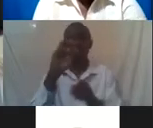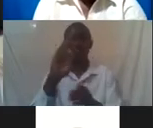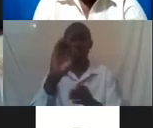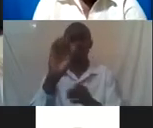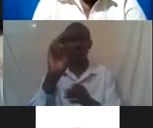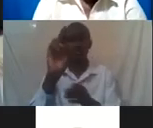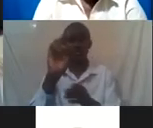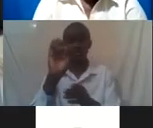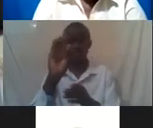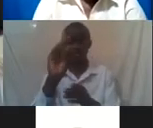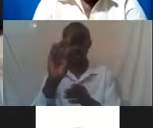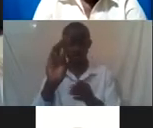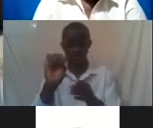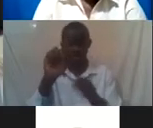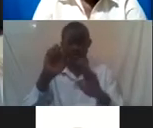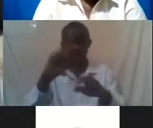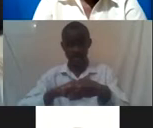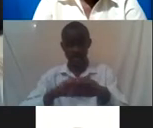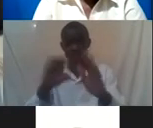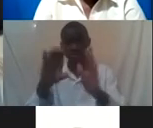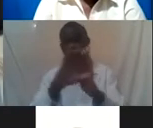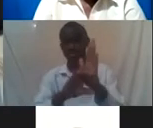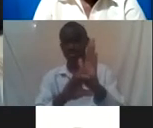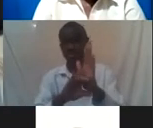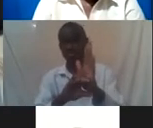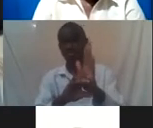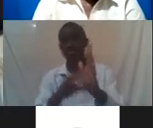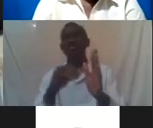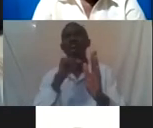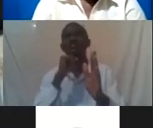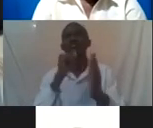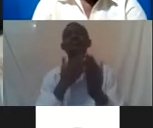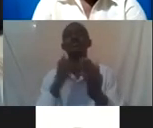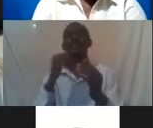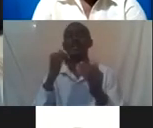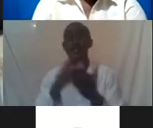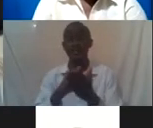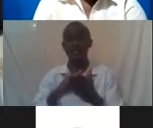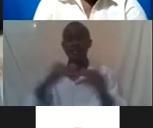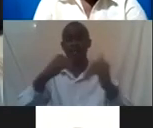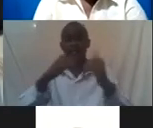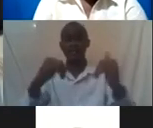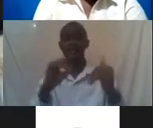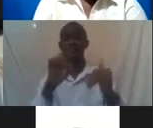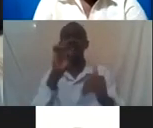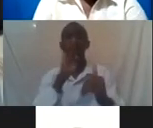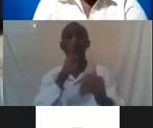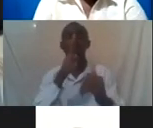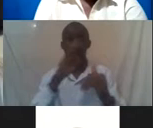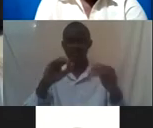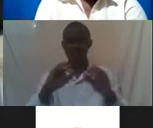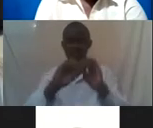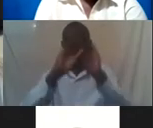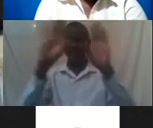not require that. People can go to court and challenge this. So separation must be clearly made.